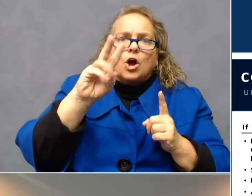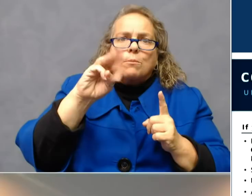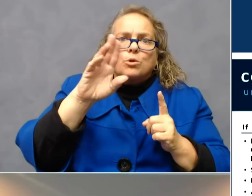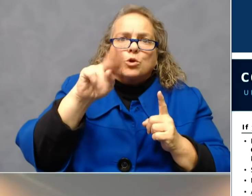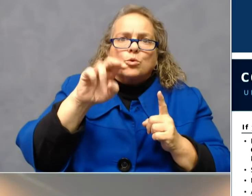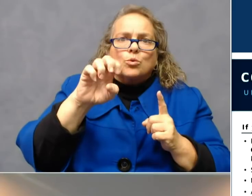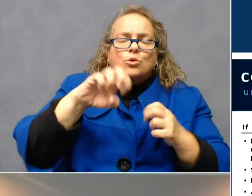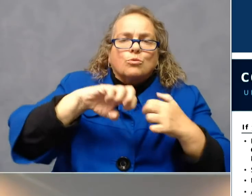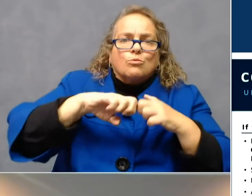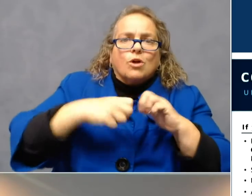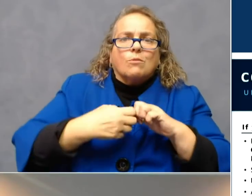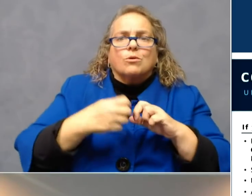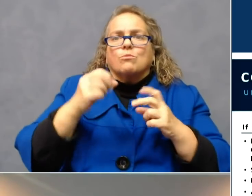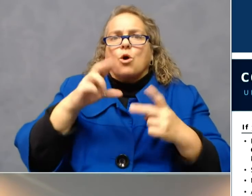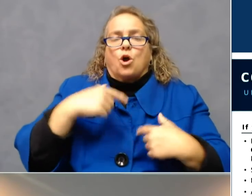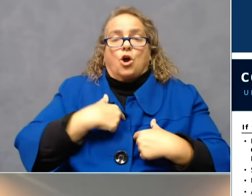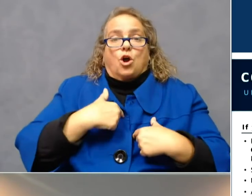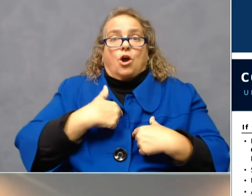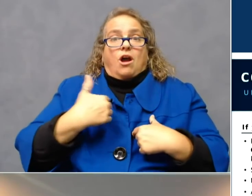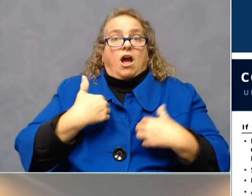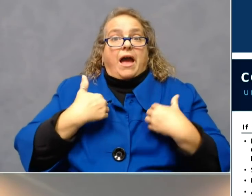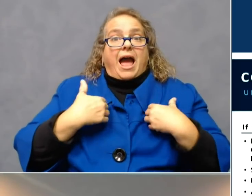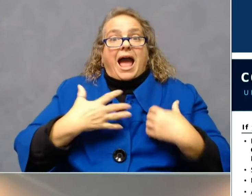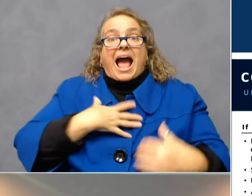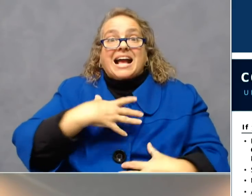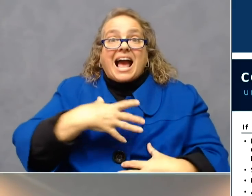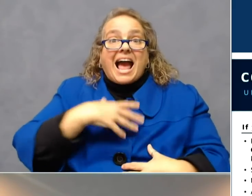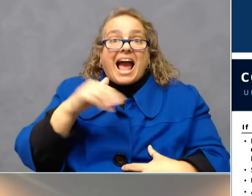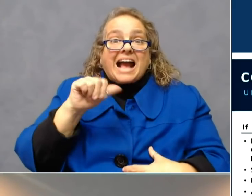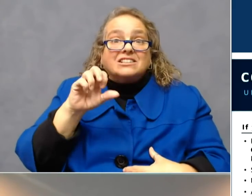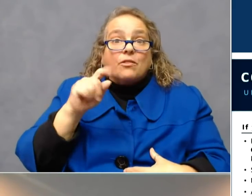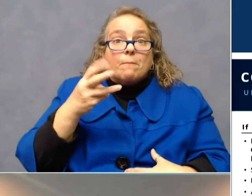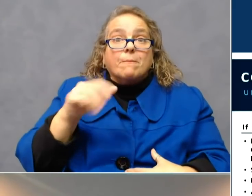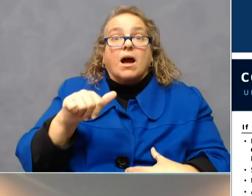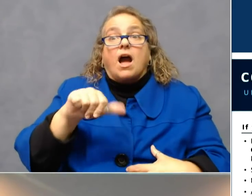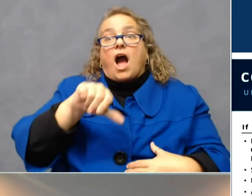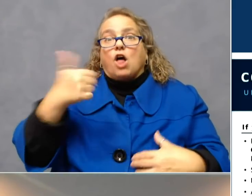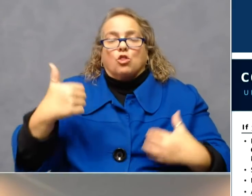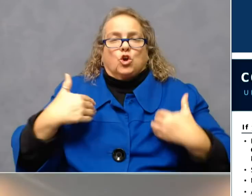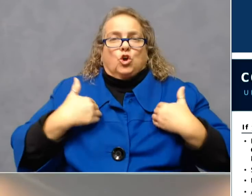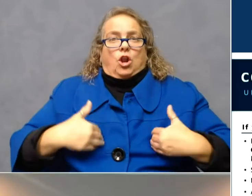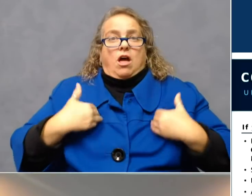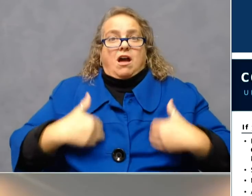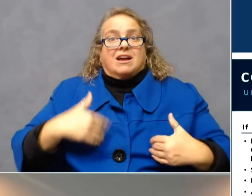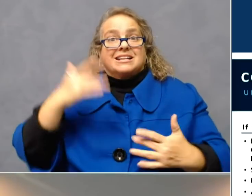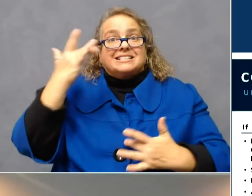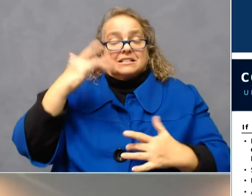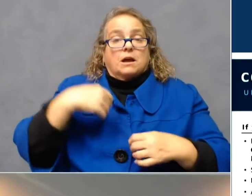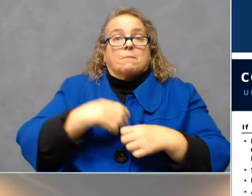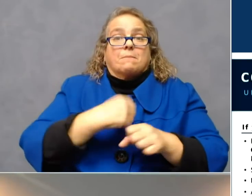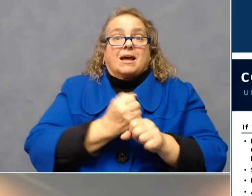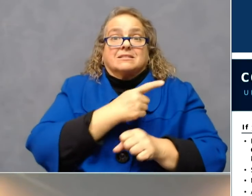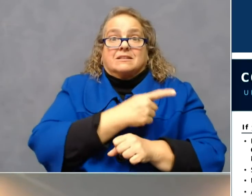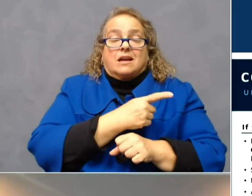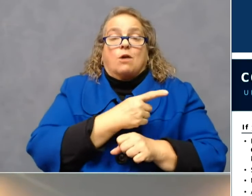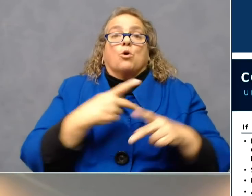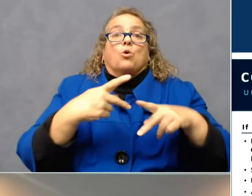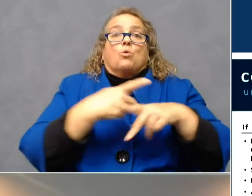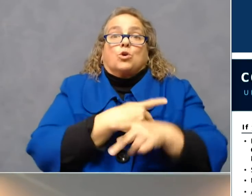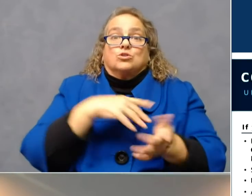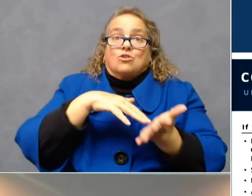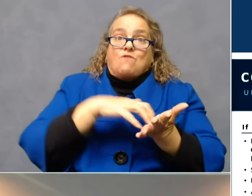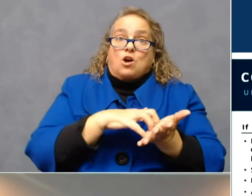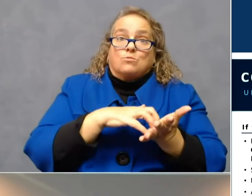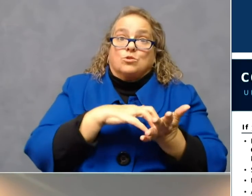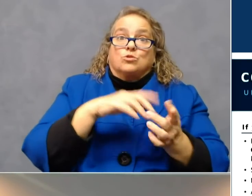some respiratory disease or something that makes them particularly vulnerable to COVID, those are the folks that we're going to